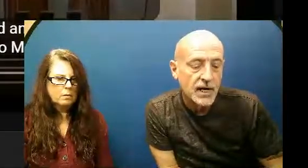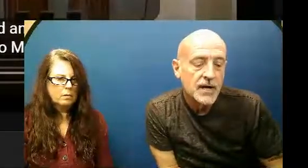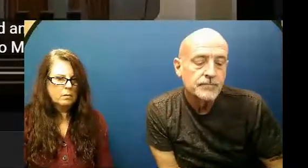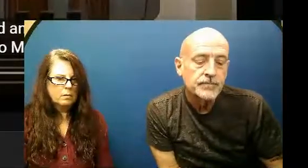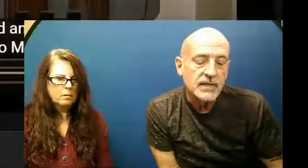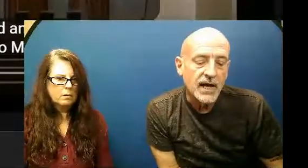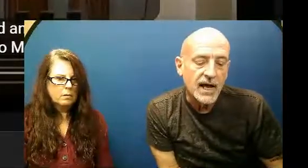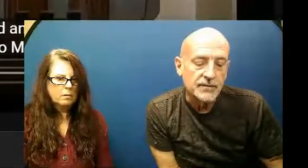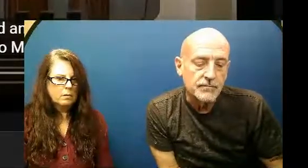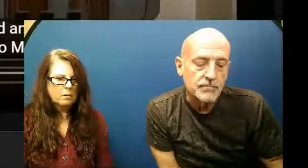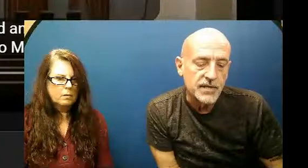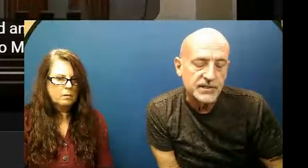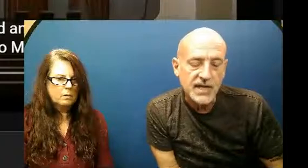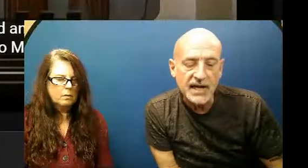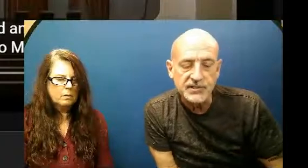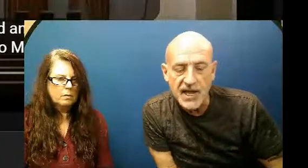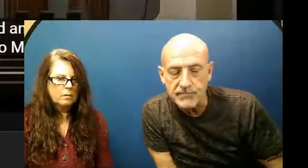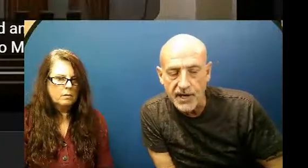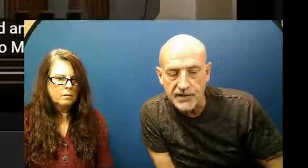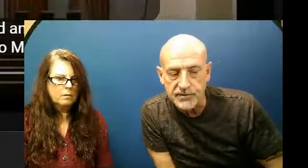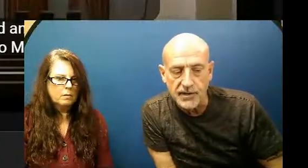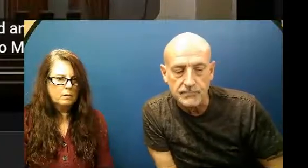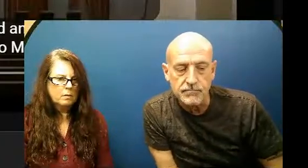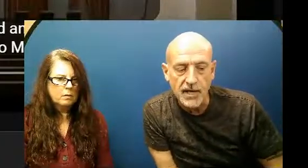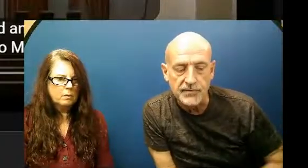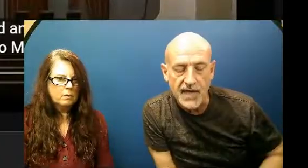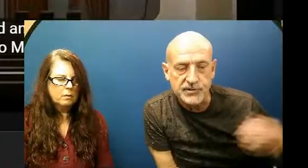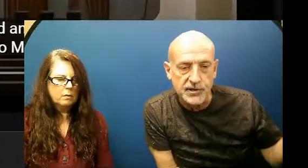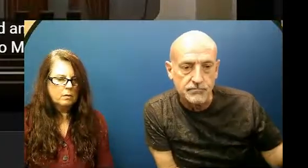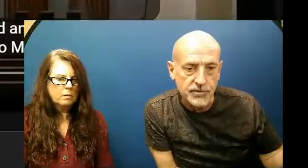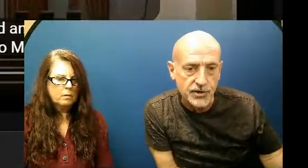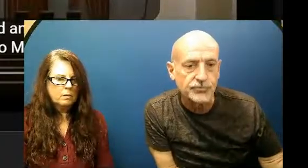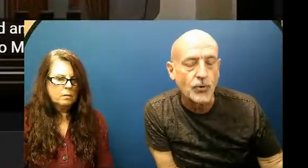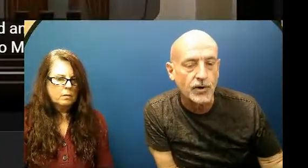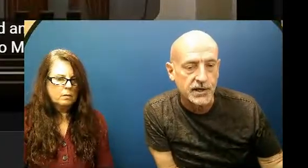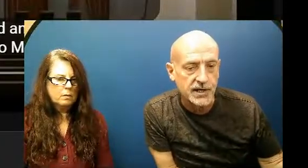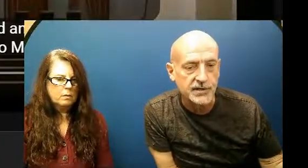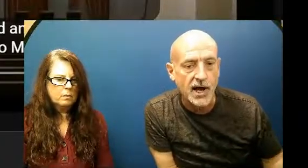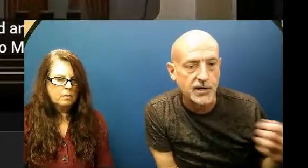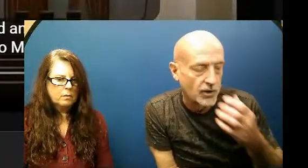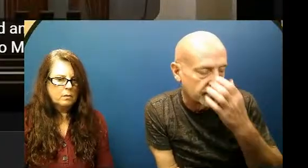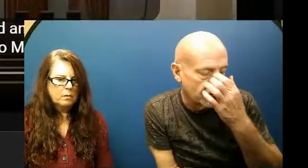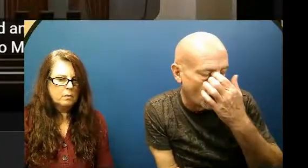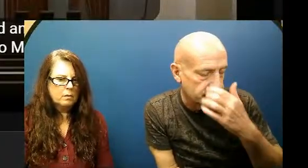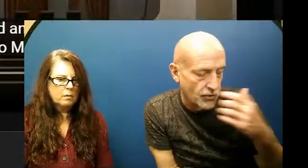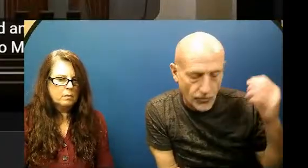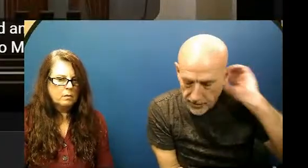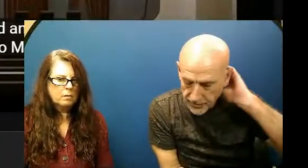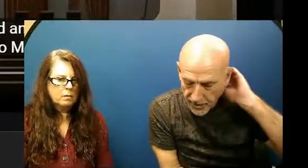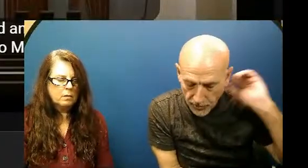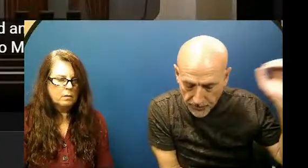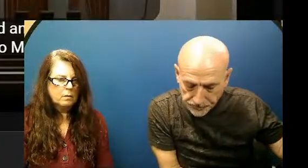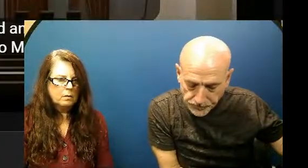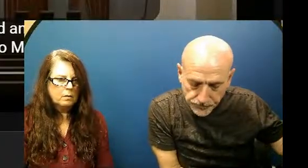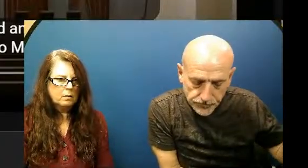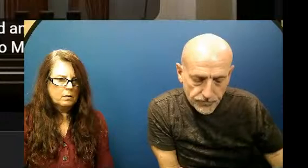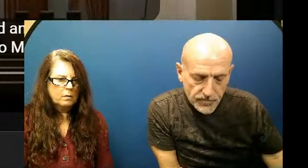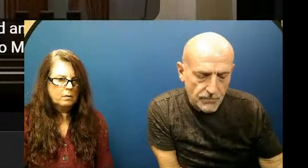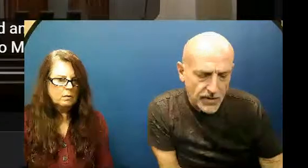up. And the exact same test, and that's the authority test, I call it. The courts don't really label